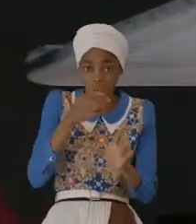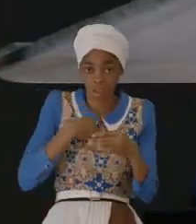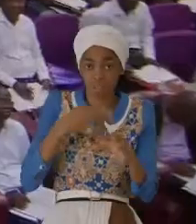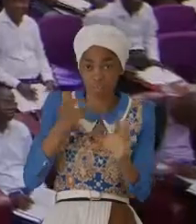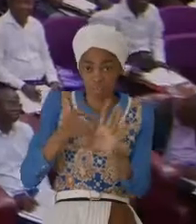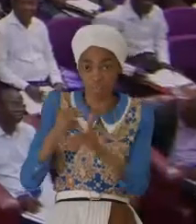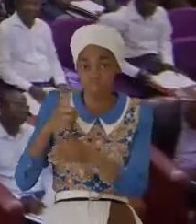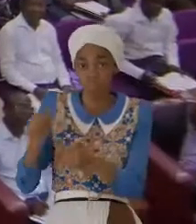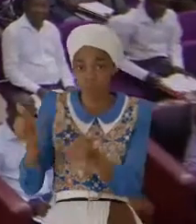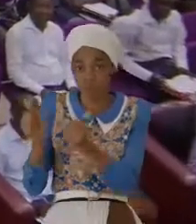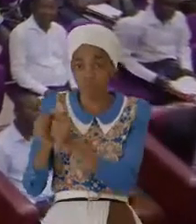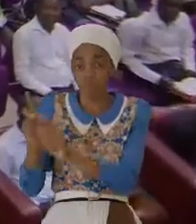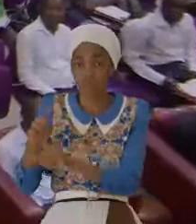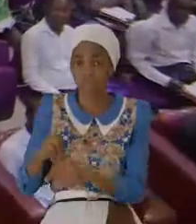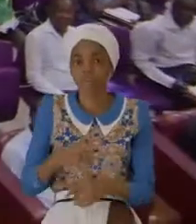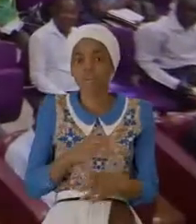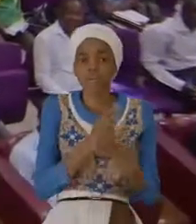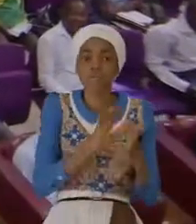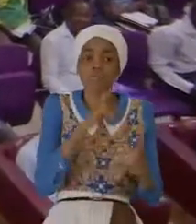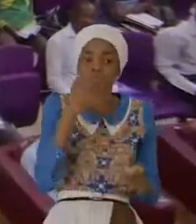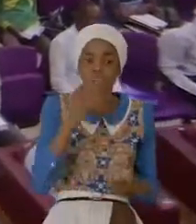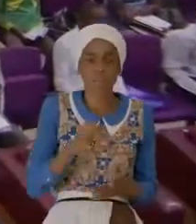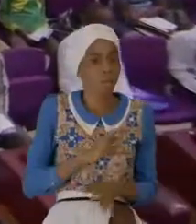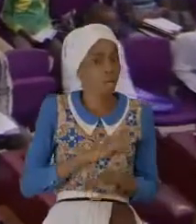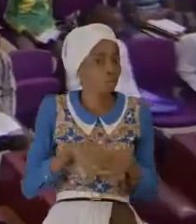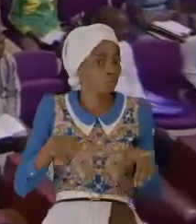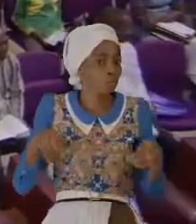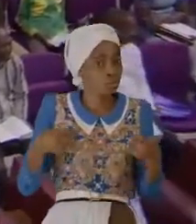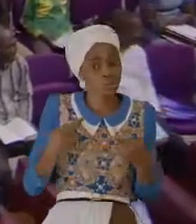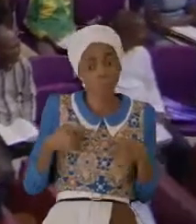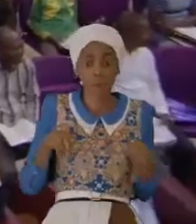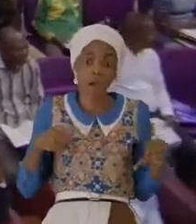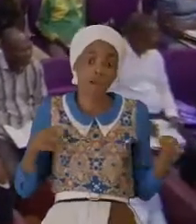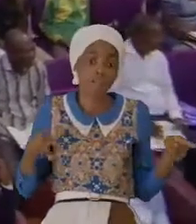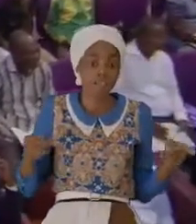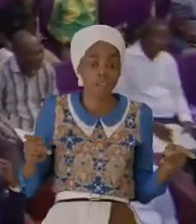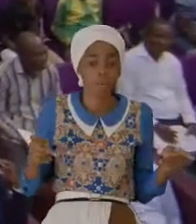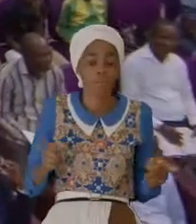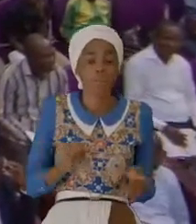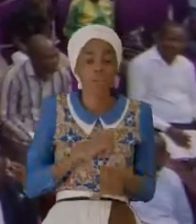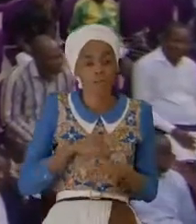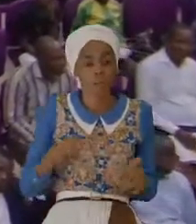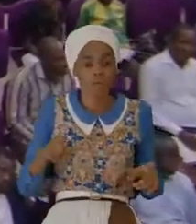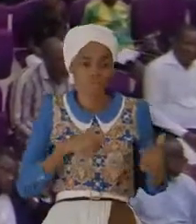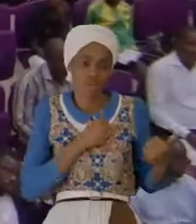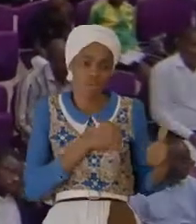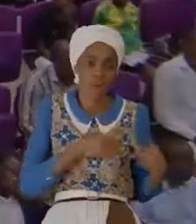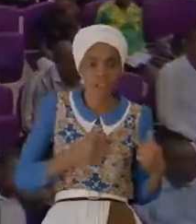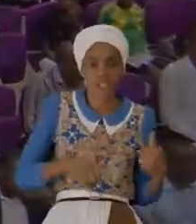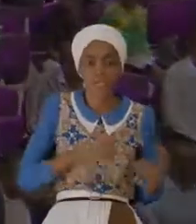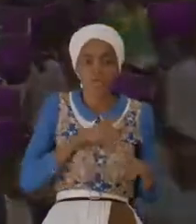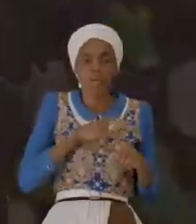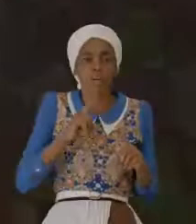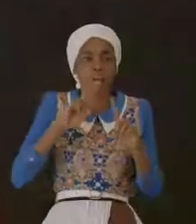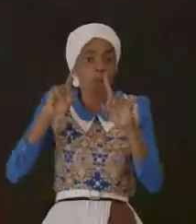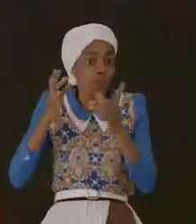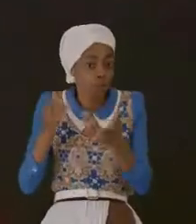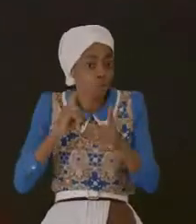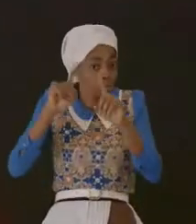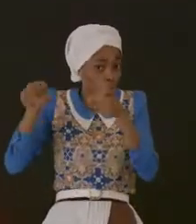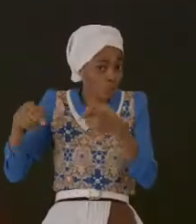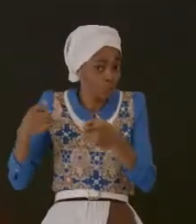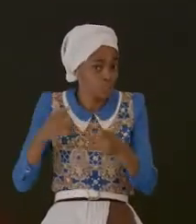really love the night clothes but you know I just want to go there and witness to them you're deceiving yourself